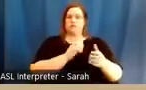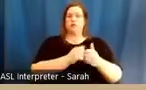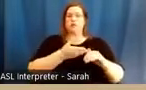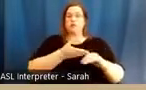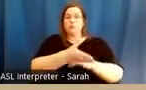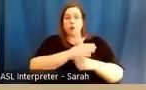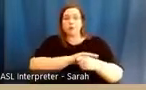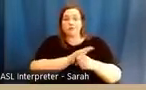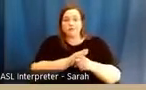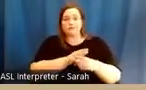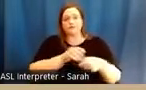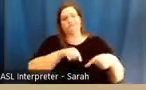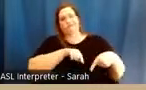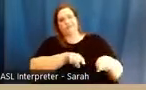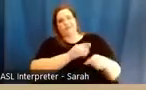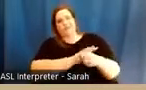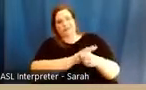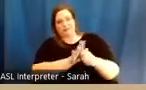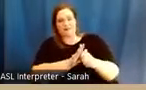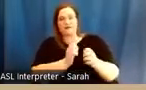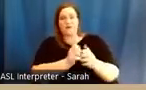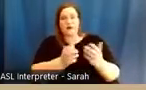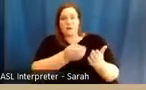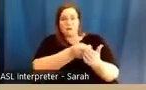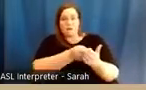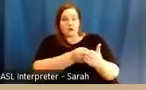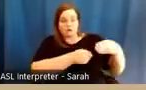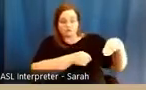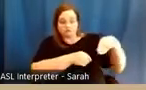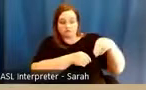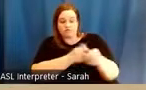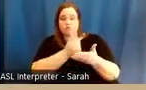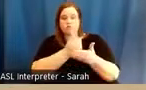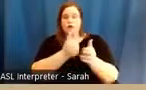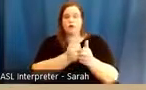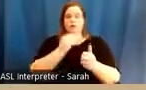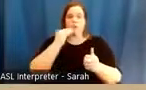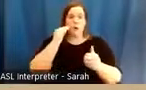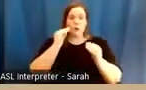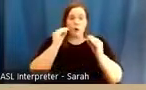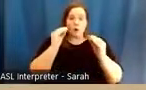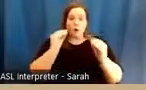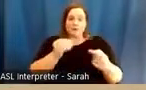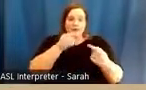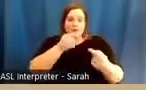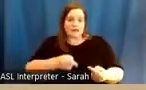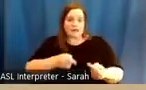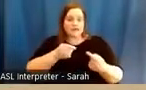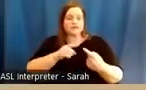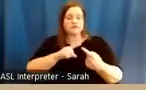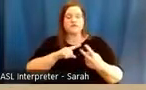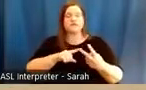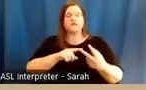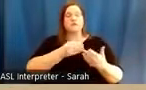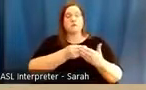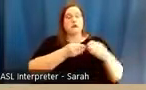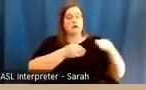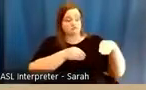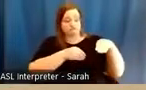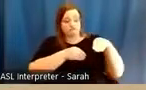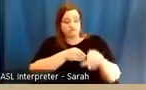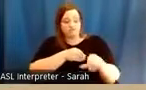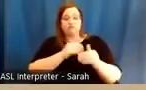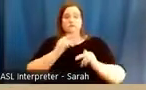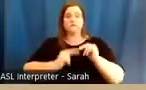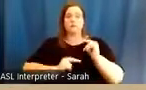pre or during the pandemic. There's been a lot of money that's come in to help with homelessness. There's been a lot of money to try to build new